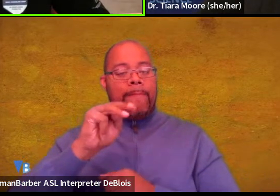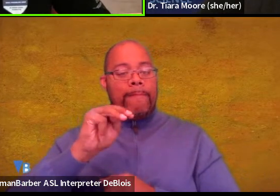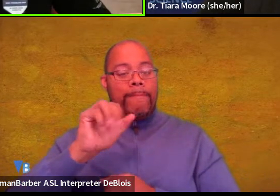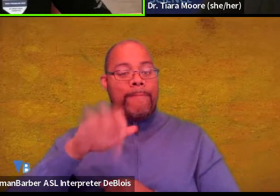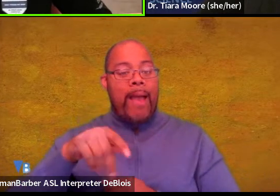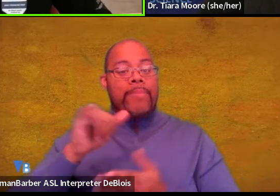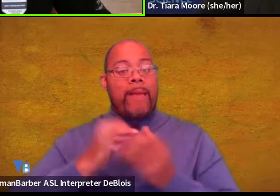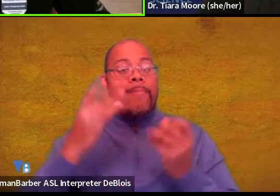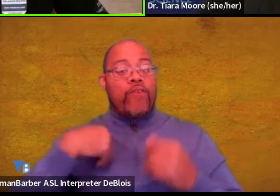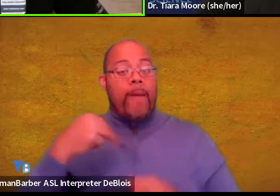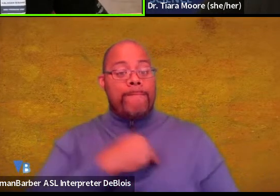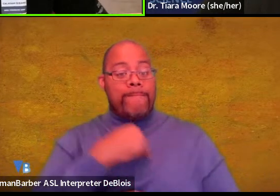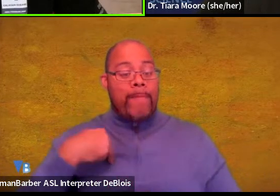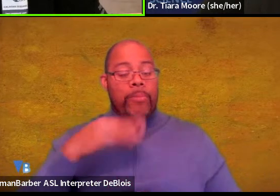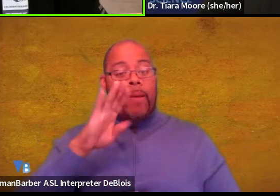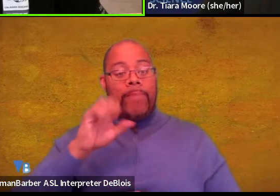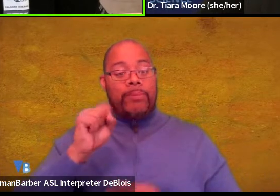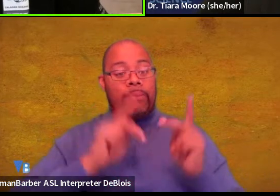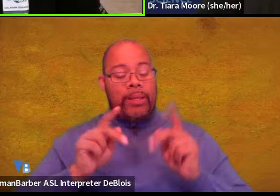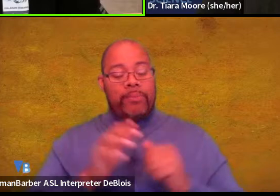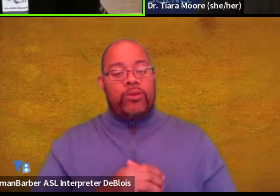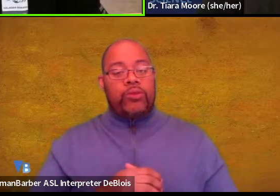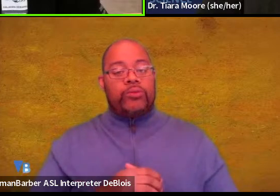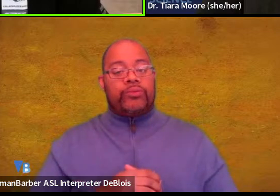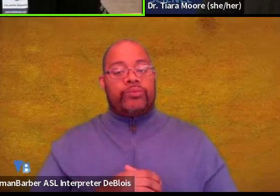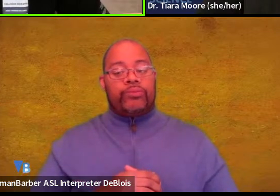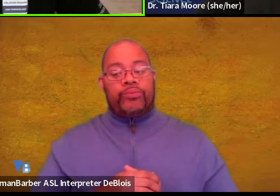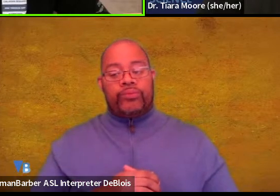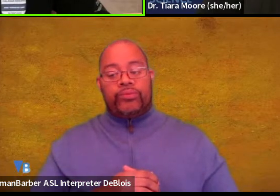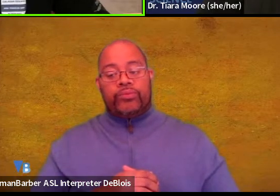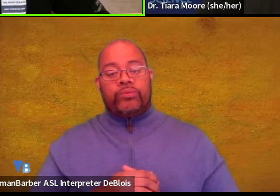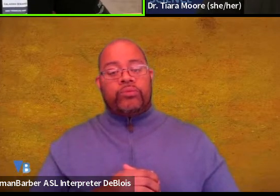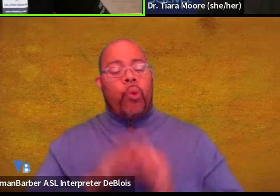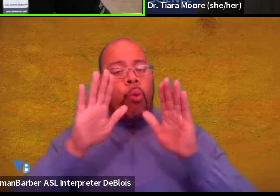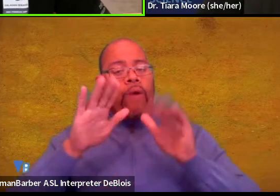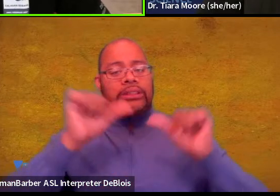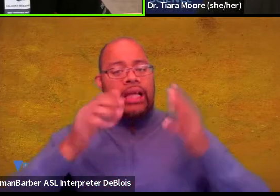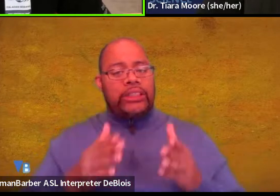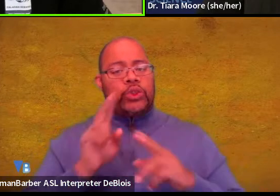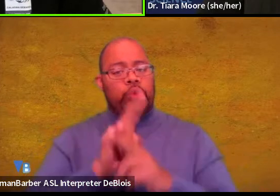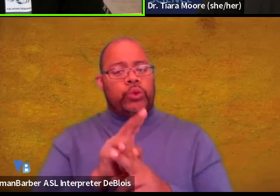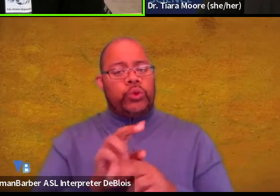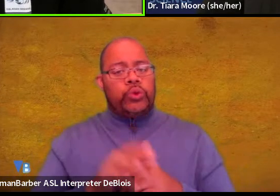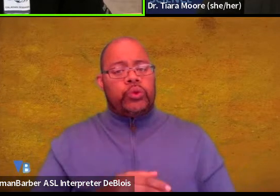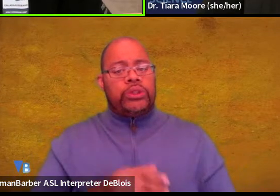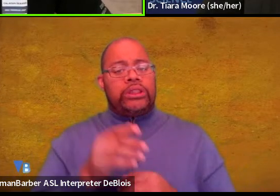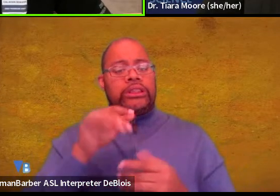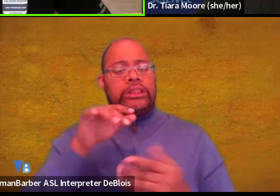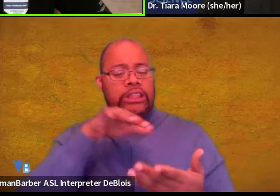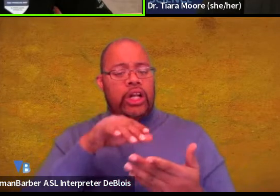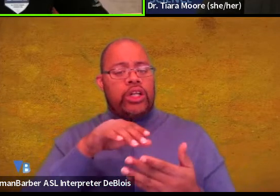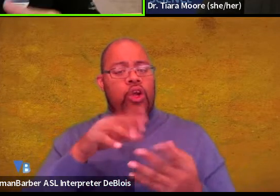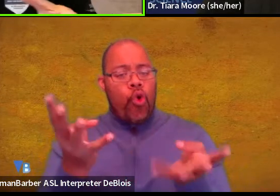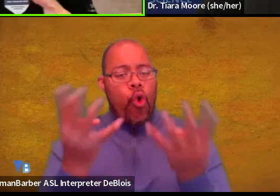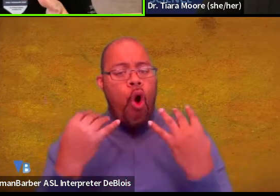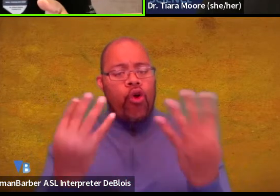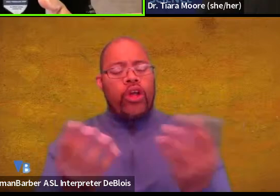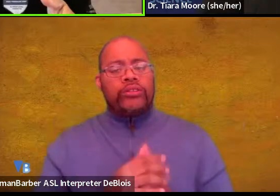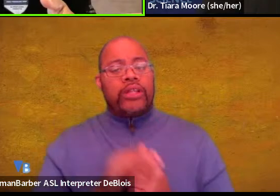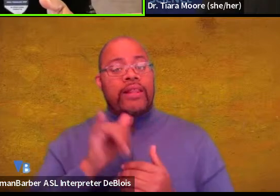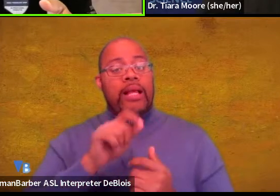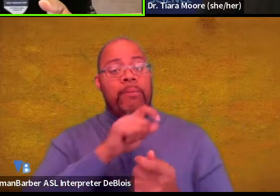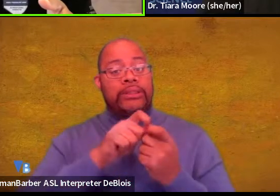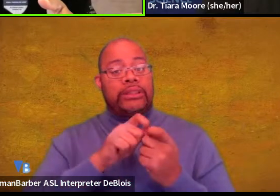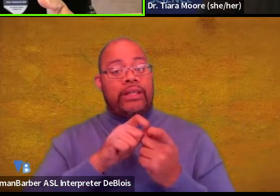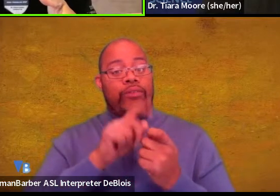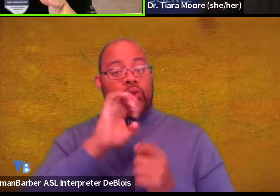of our members, our BIMS people, excellent scientists use in studying corals. Well, this